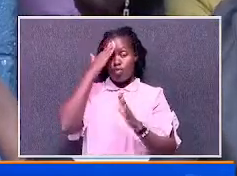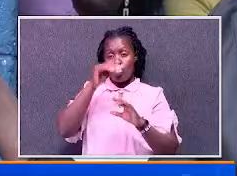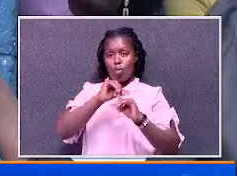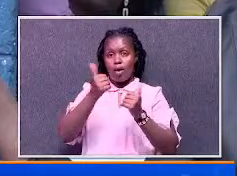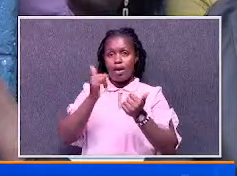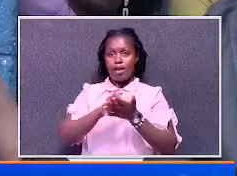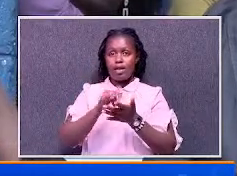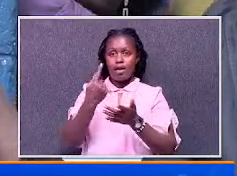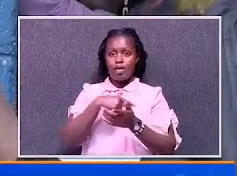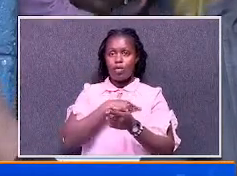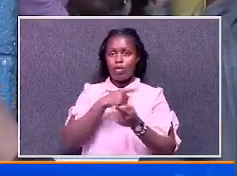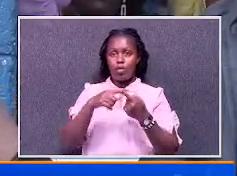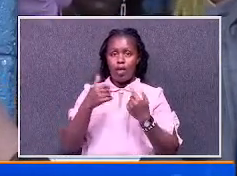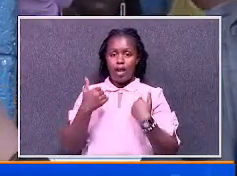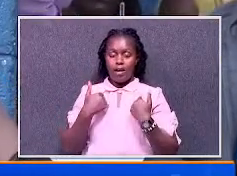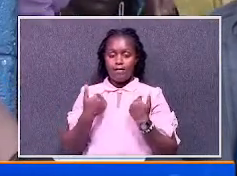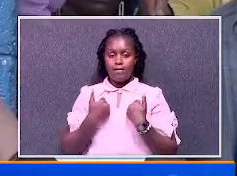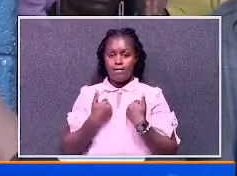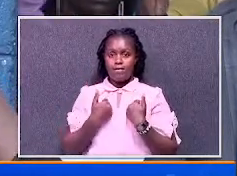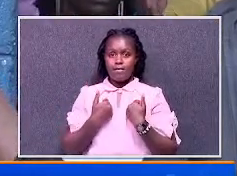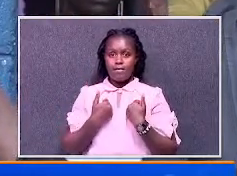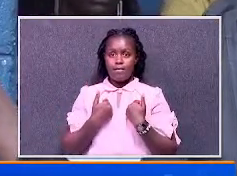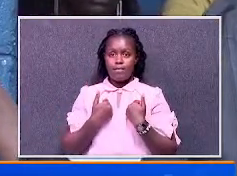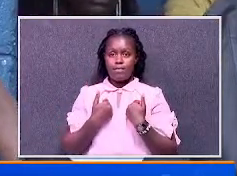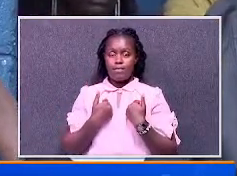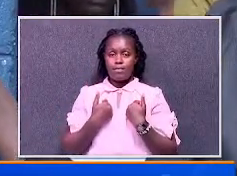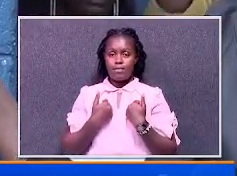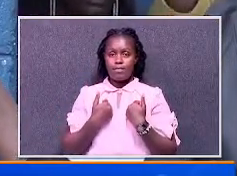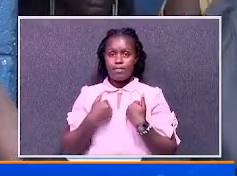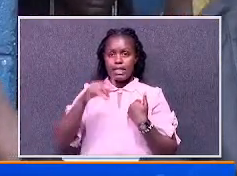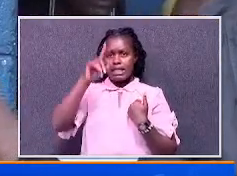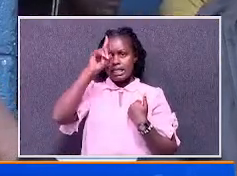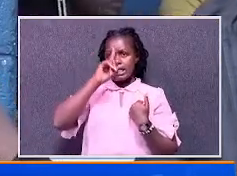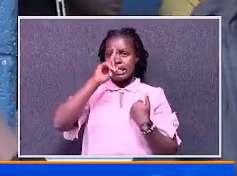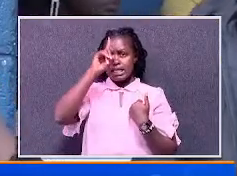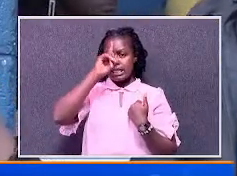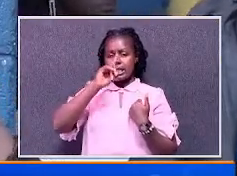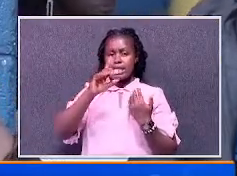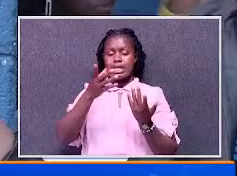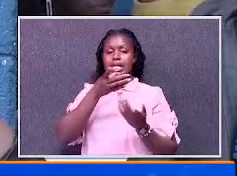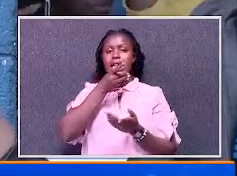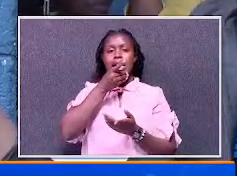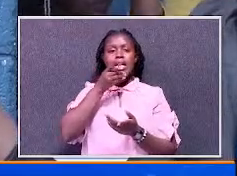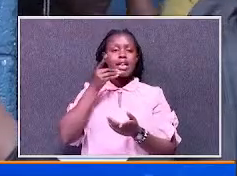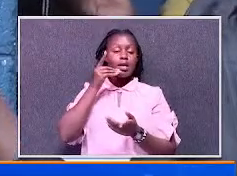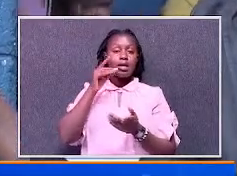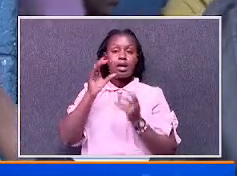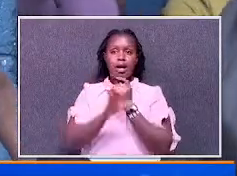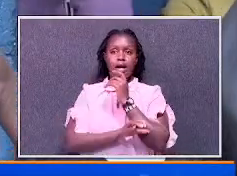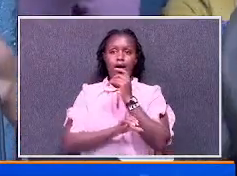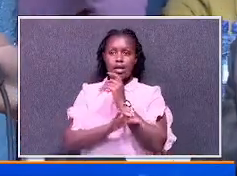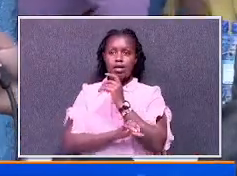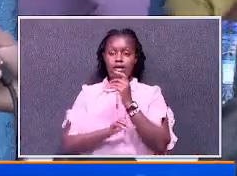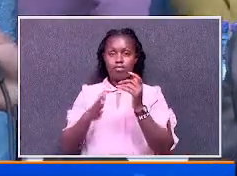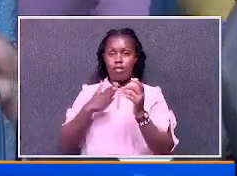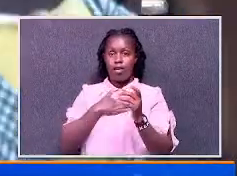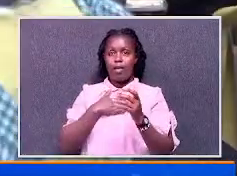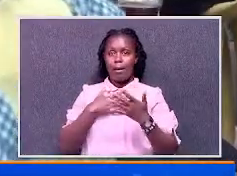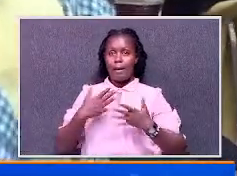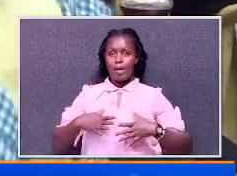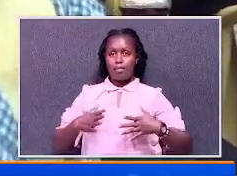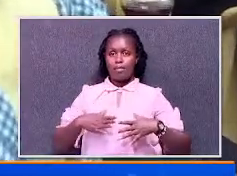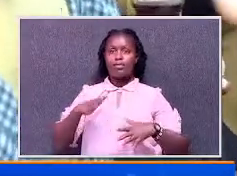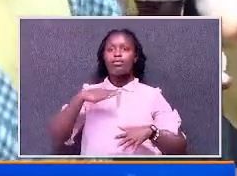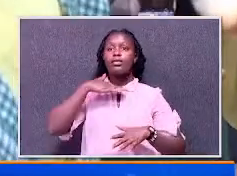we have been having very serious famine in our country. Our people are dying.